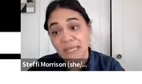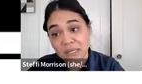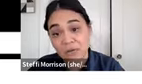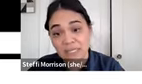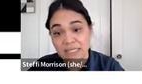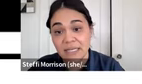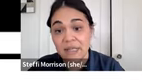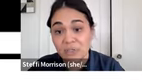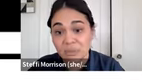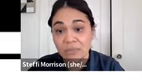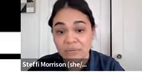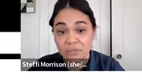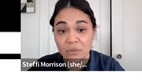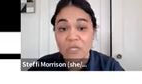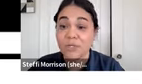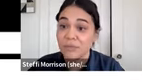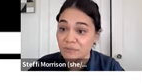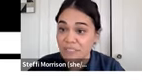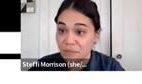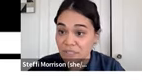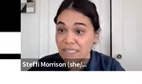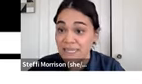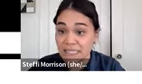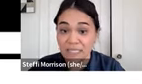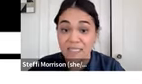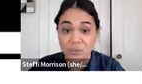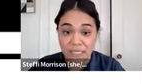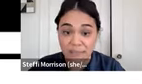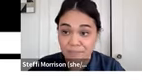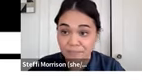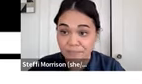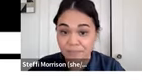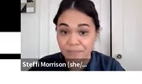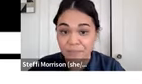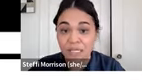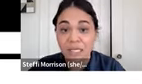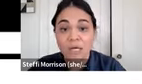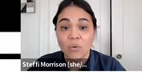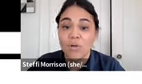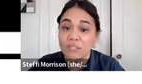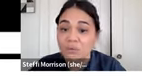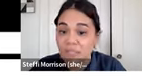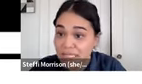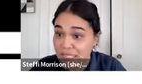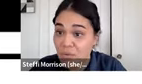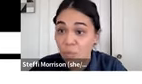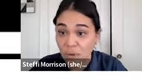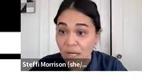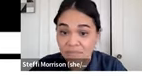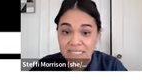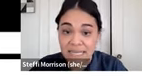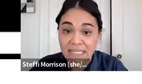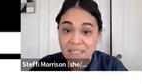a 10% increase in contributed revenue between fiscal years 19 and 20. While the total losses